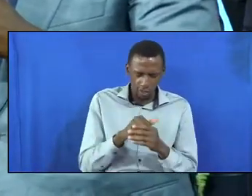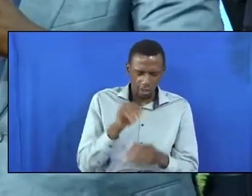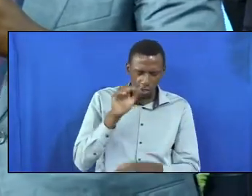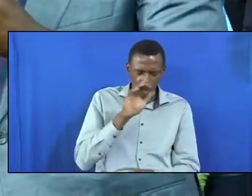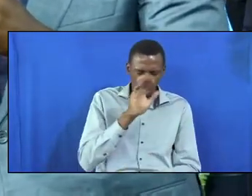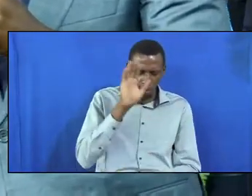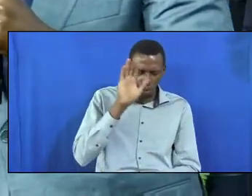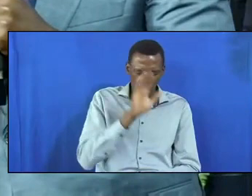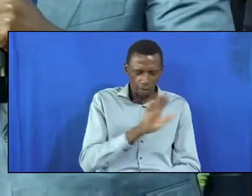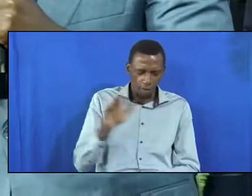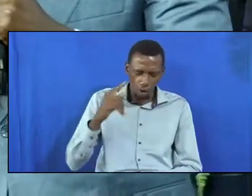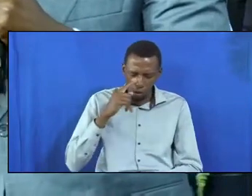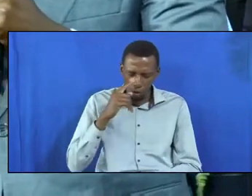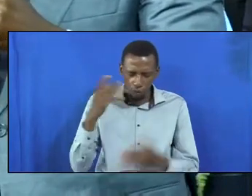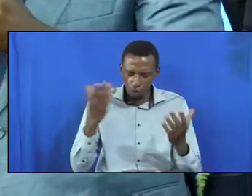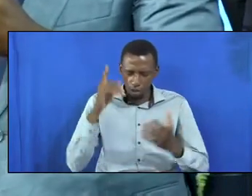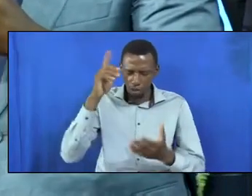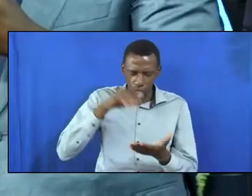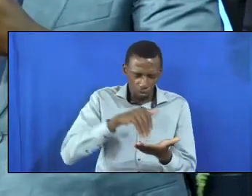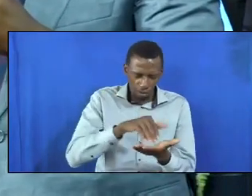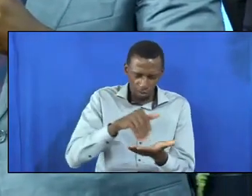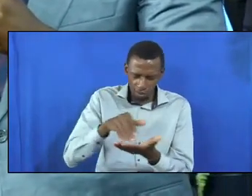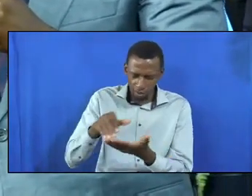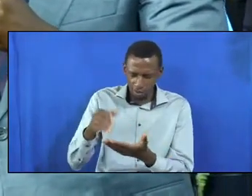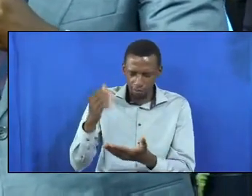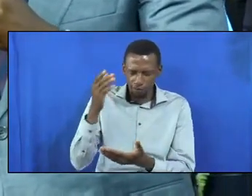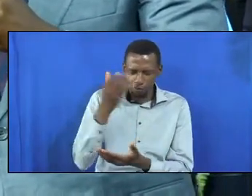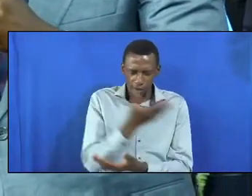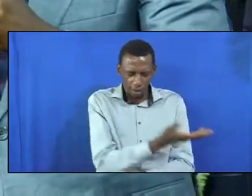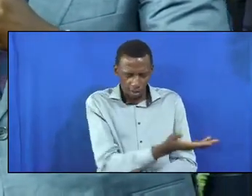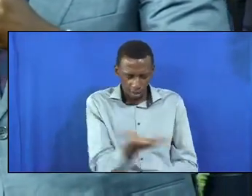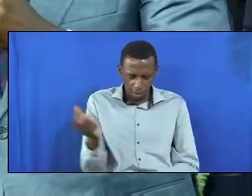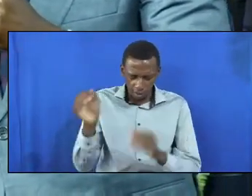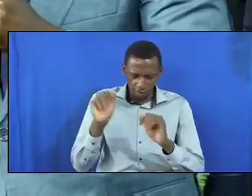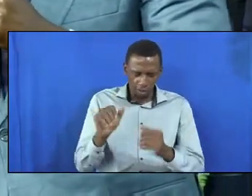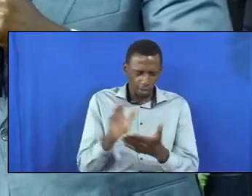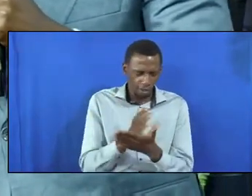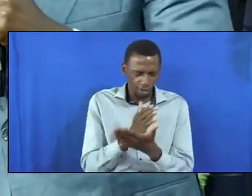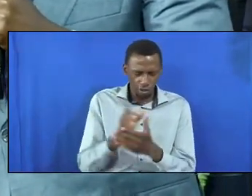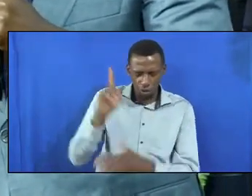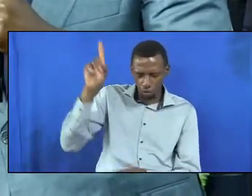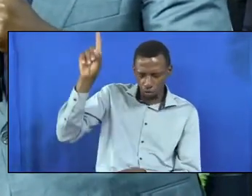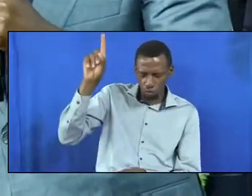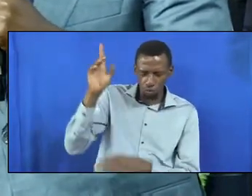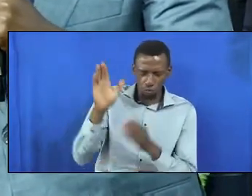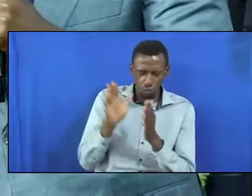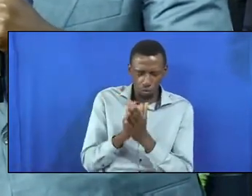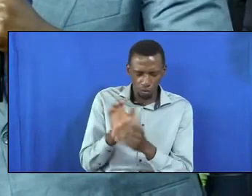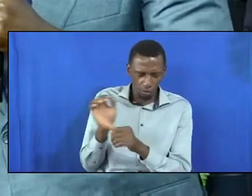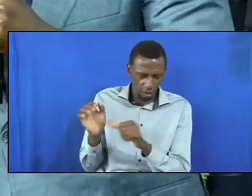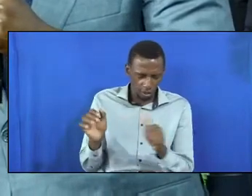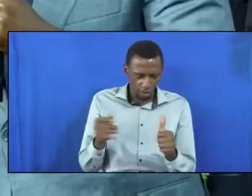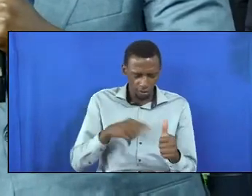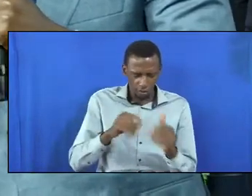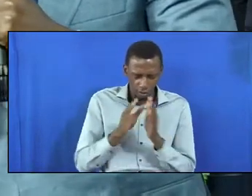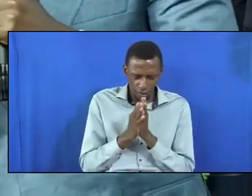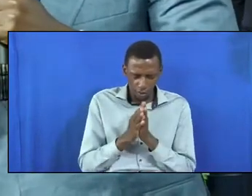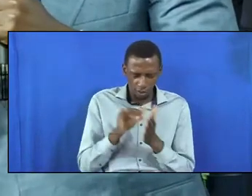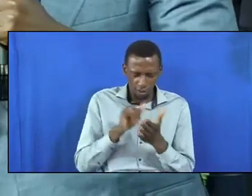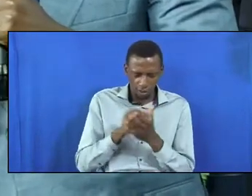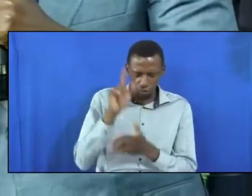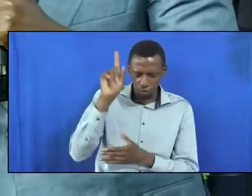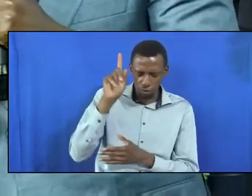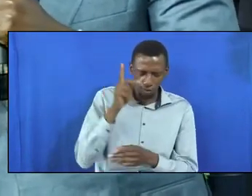send them, that they can share you with others. We pray, Lord, that you keep them in this